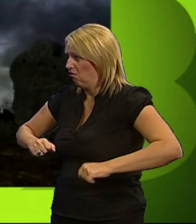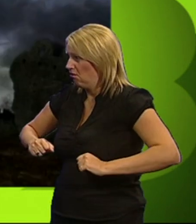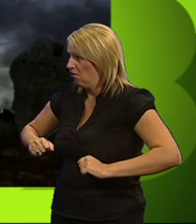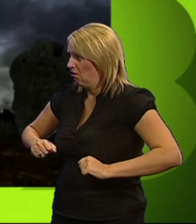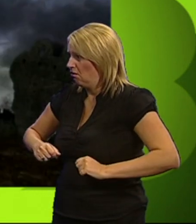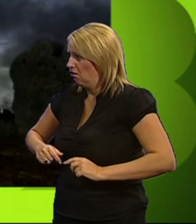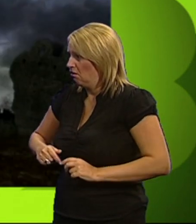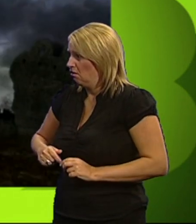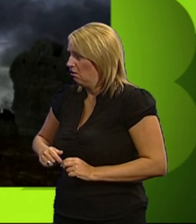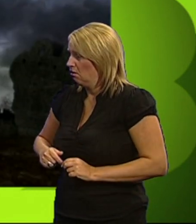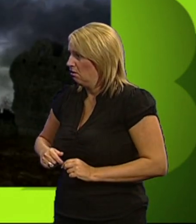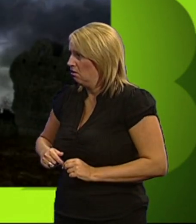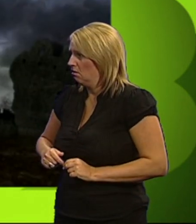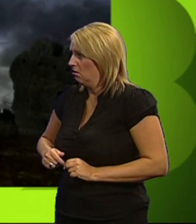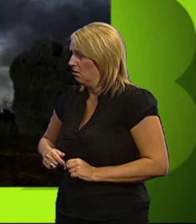Let me go.